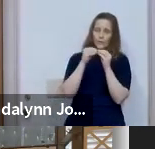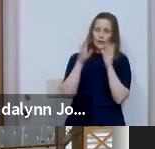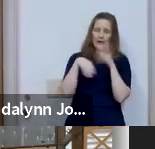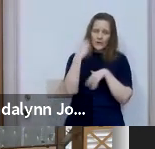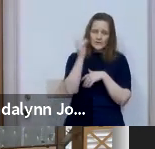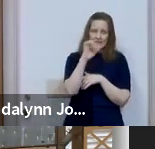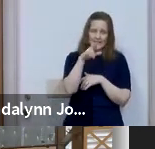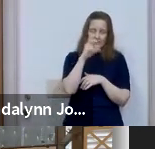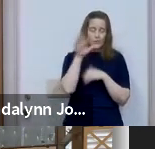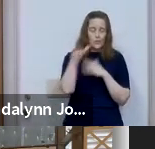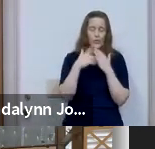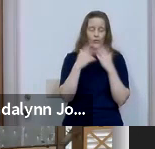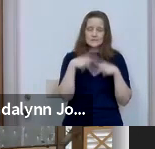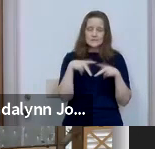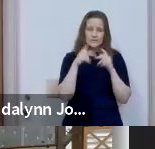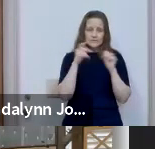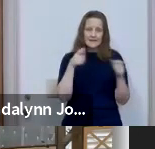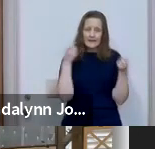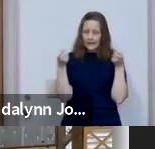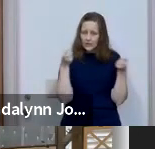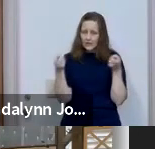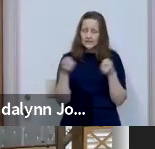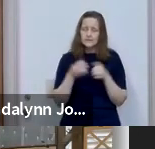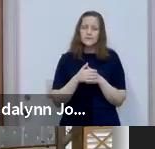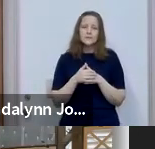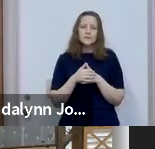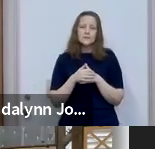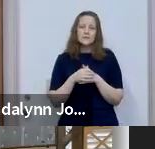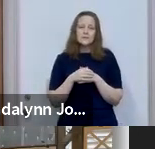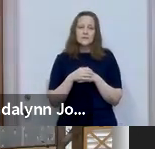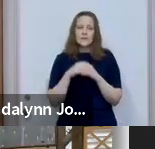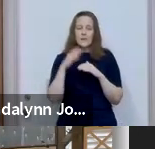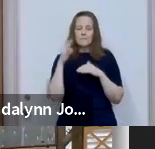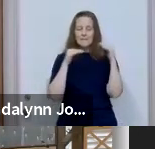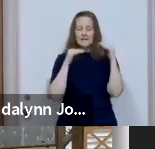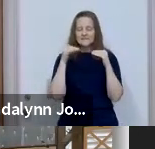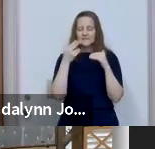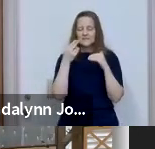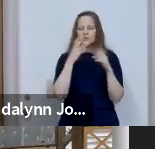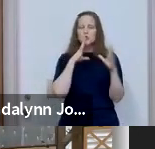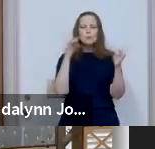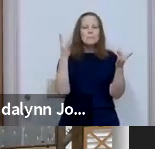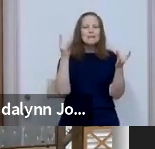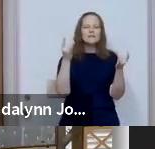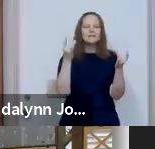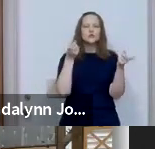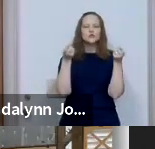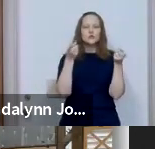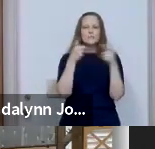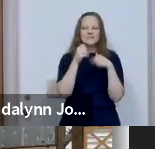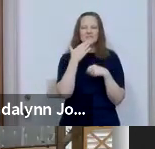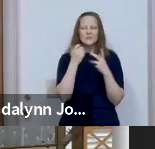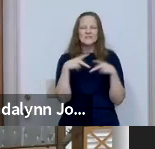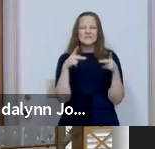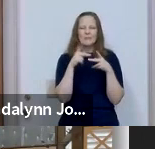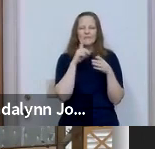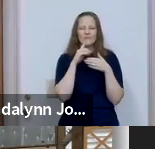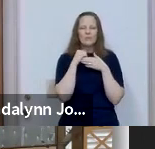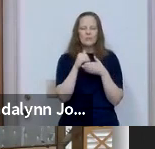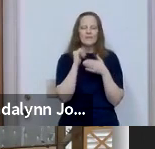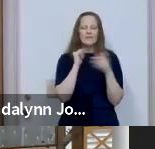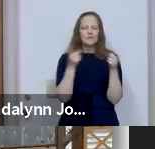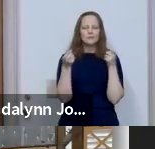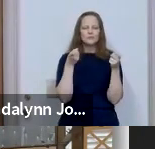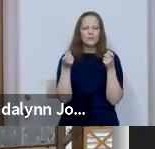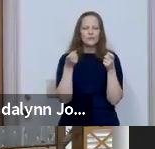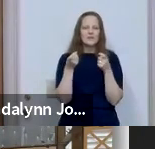all the spaces that can handle that. But at the same time, balancing humidity controls, because there's a sweet spot for helping with COVID control,